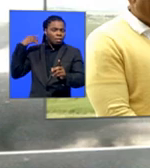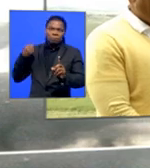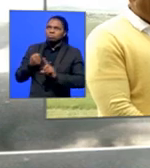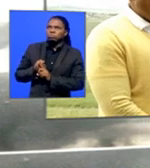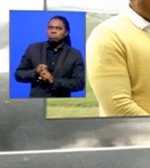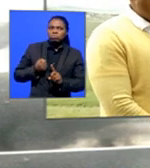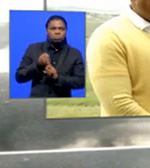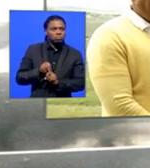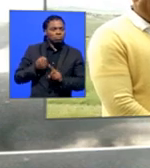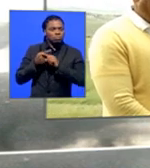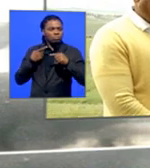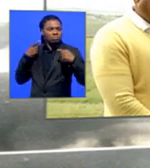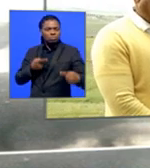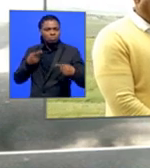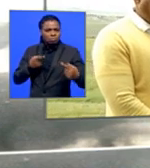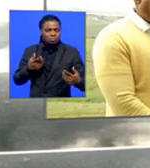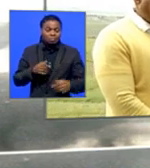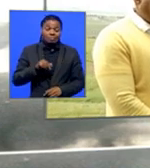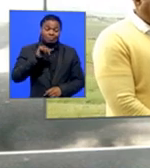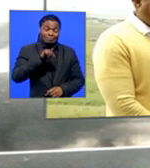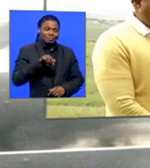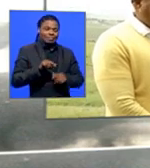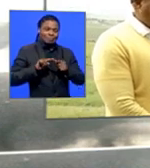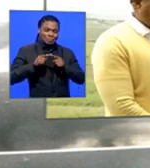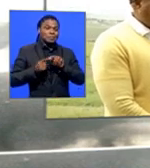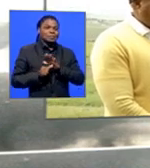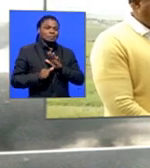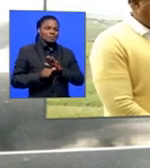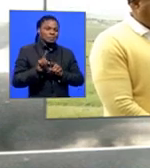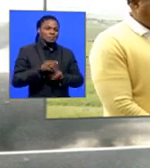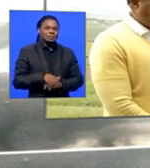then. I think that's an important point to stress, that